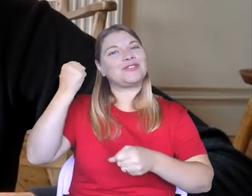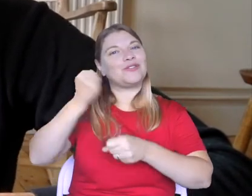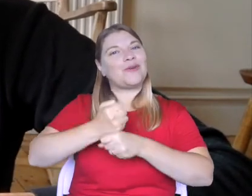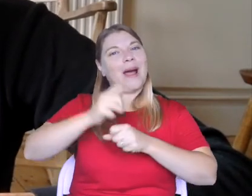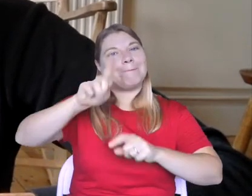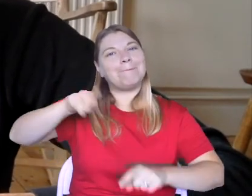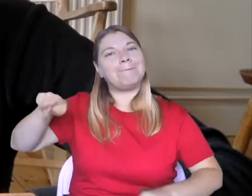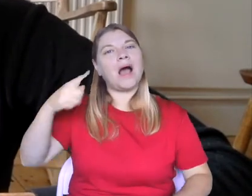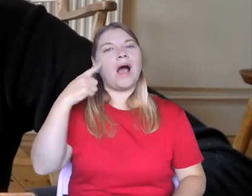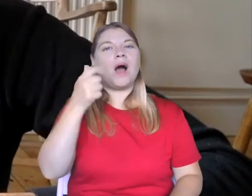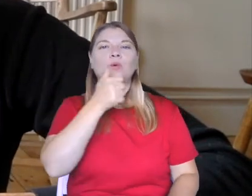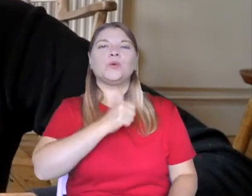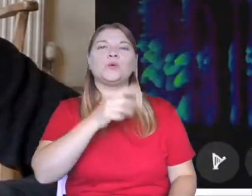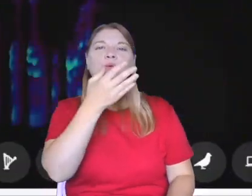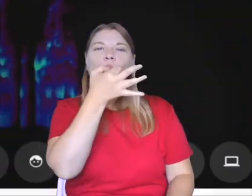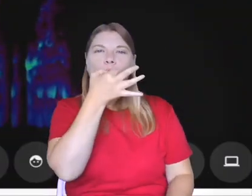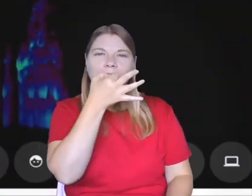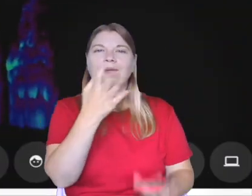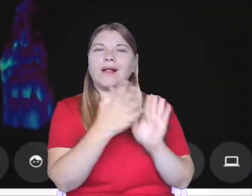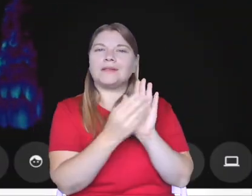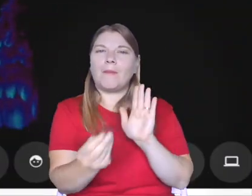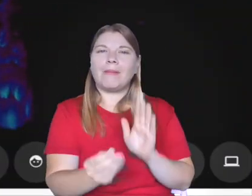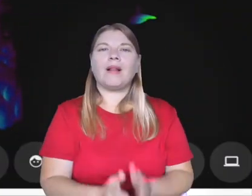you can see what I mean.